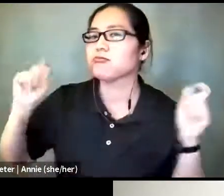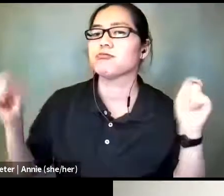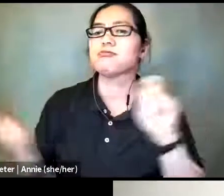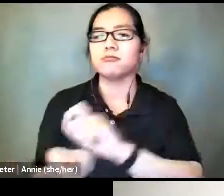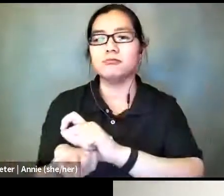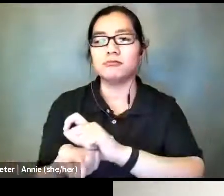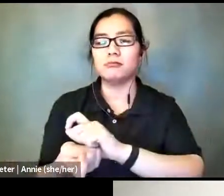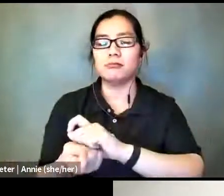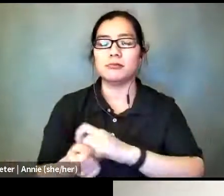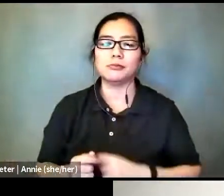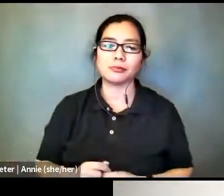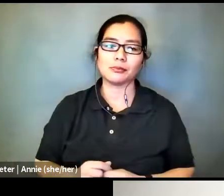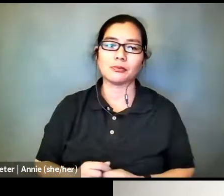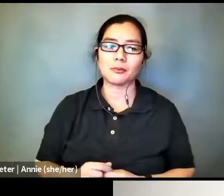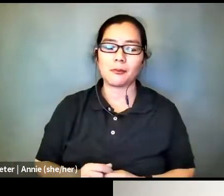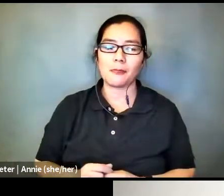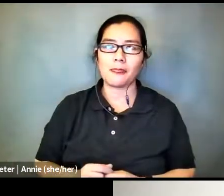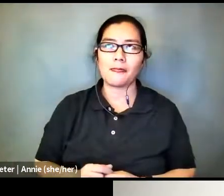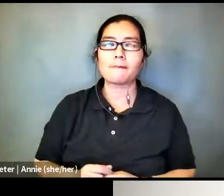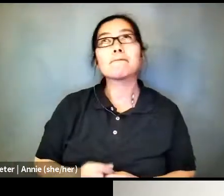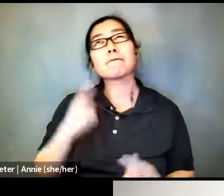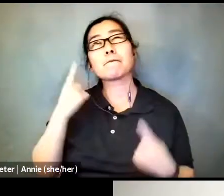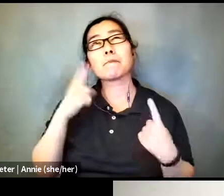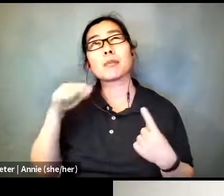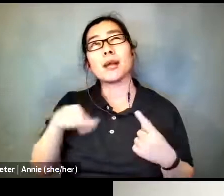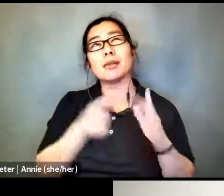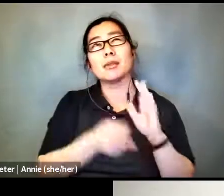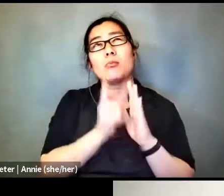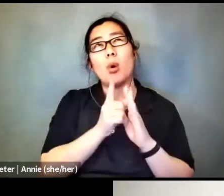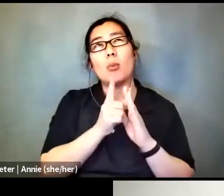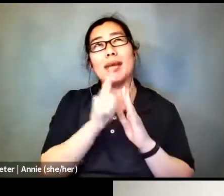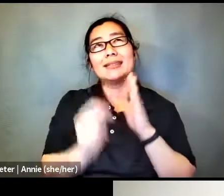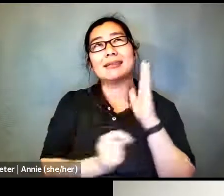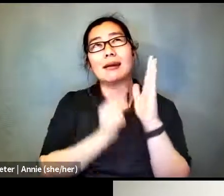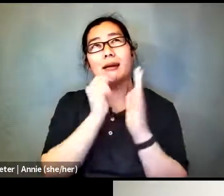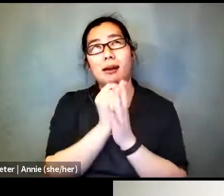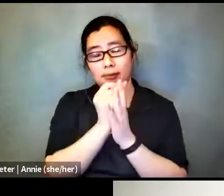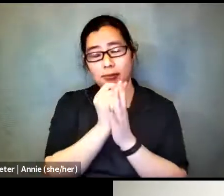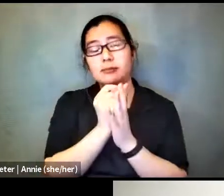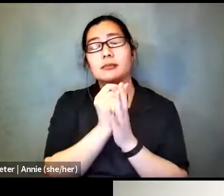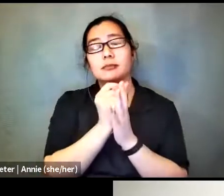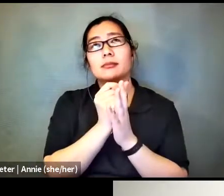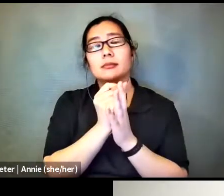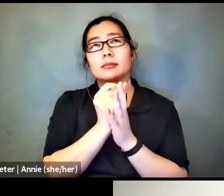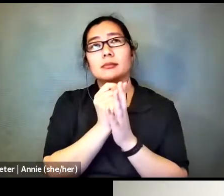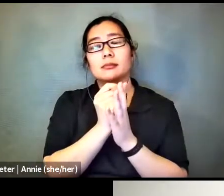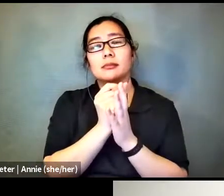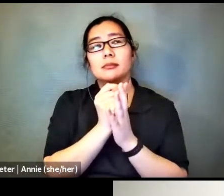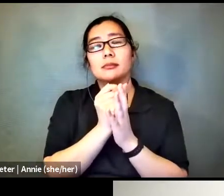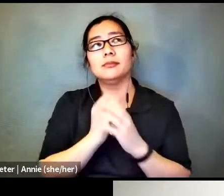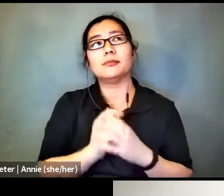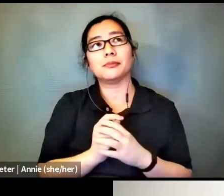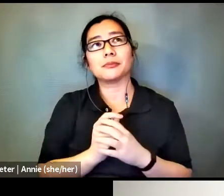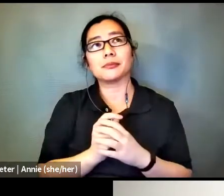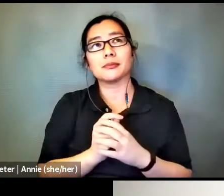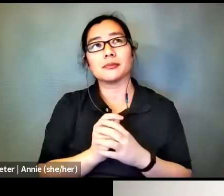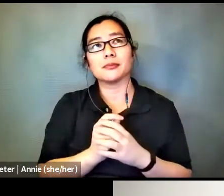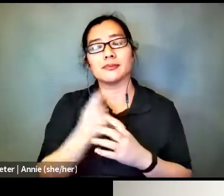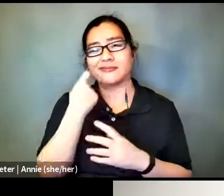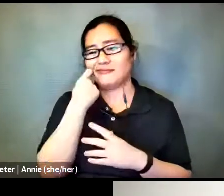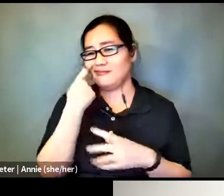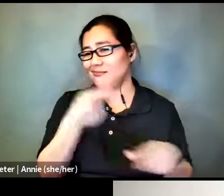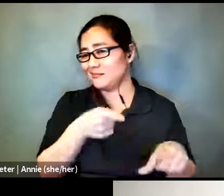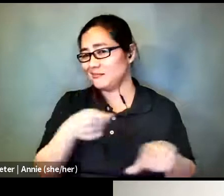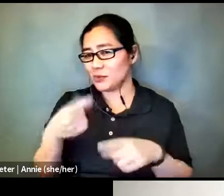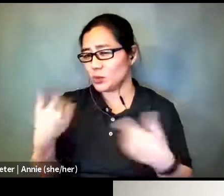I think just kind of thinking about where we are in this moment in time, and a lot of work has been, a